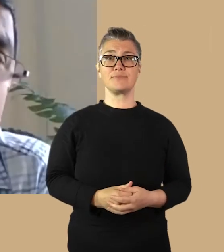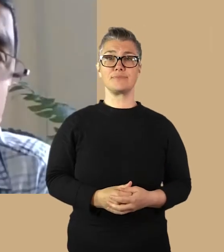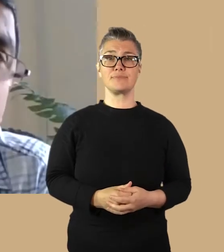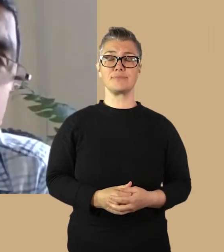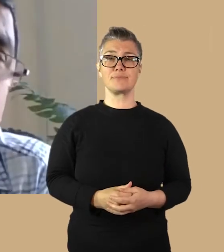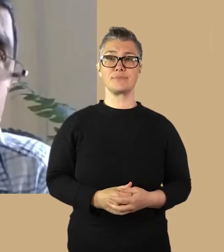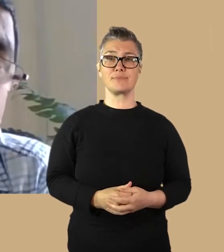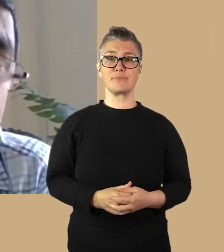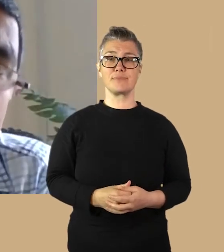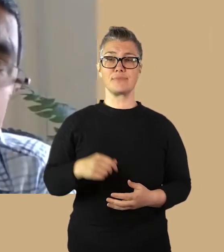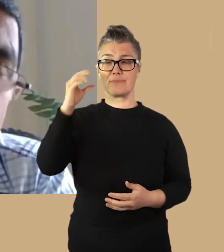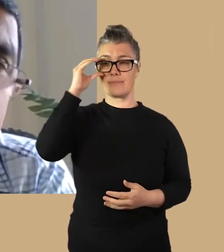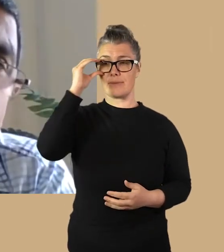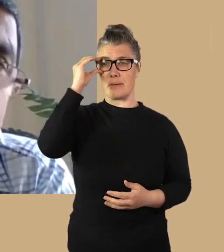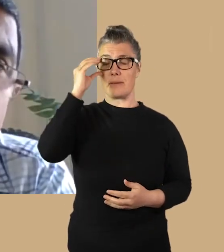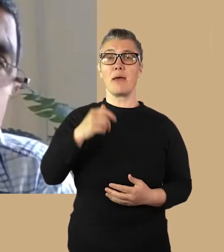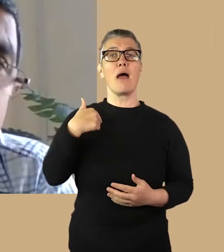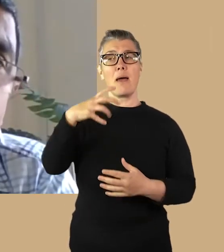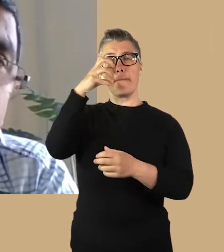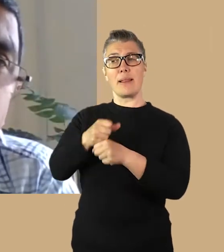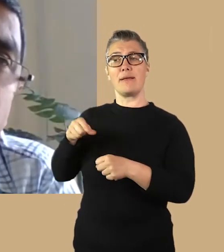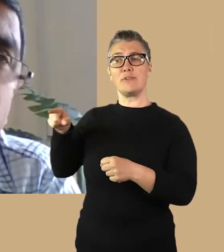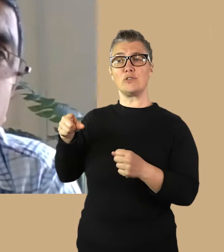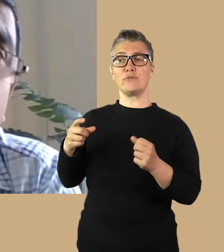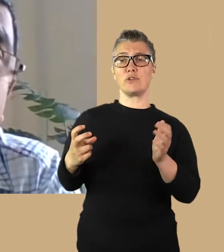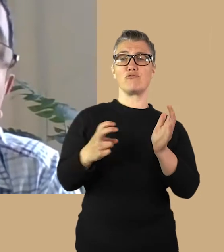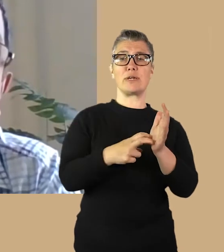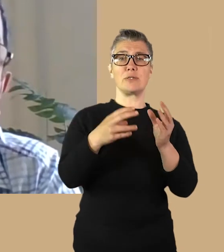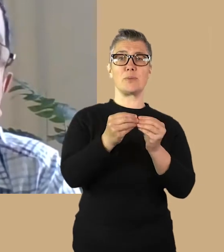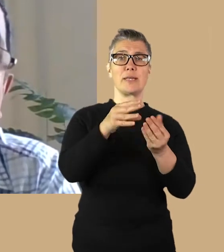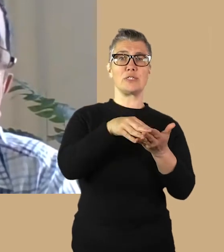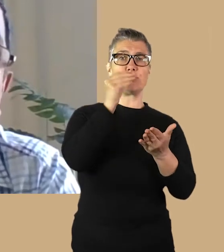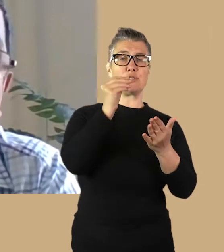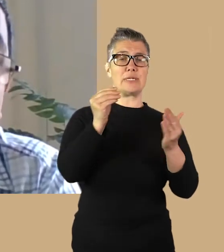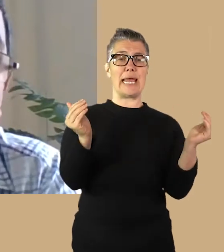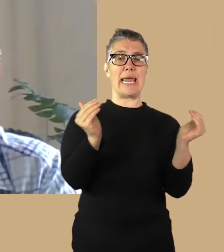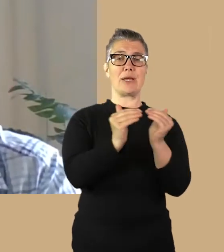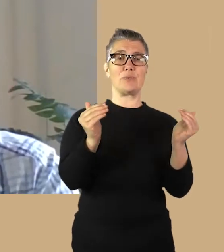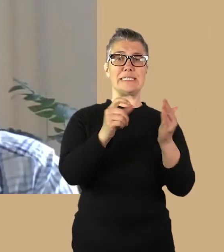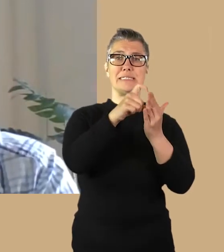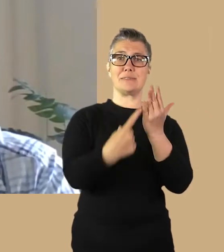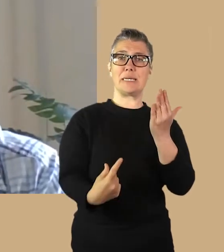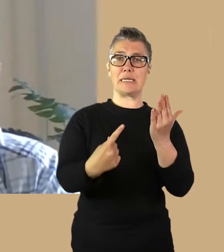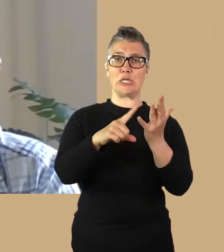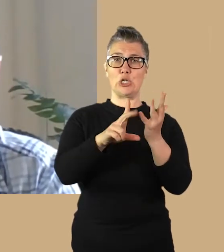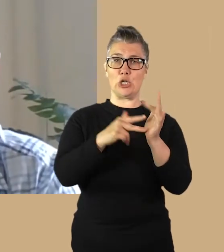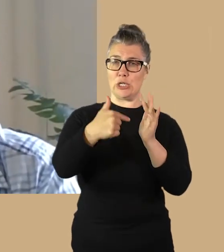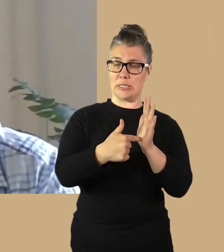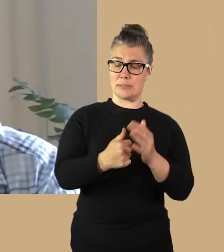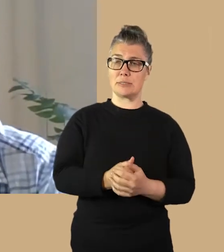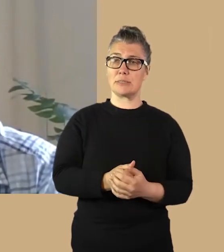So you have registered, I believe you have registered with the Student Equity, Student Disability